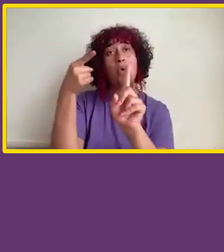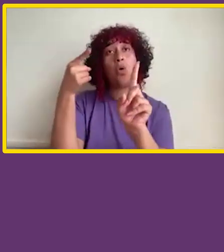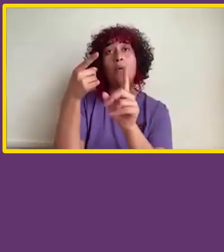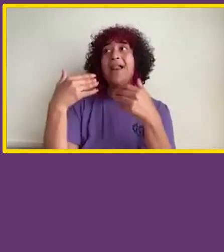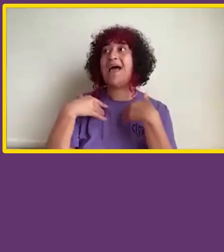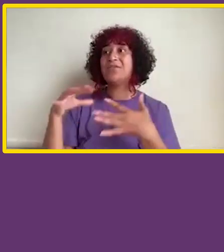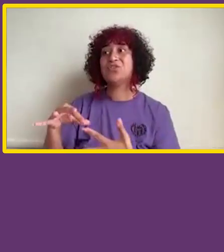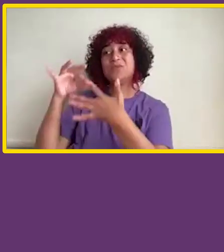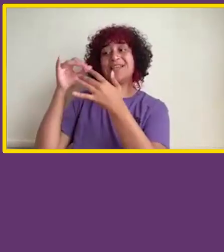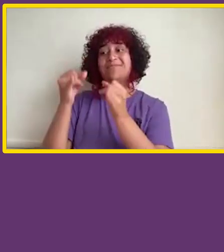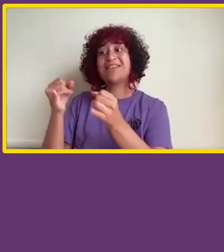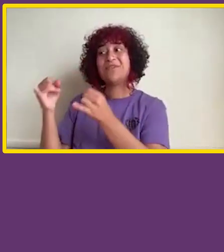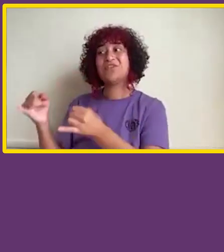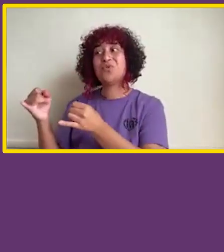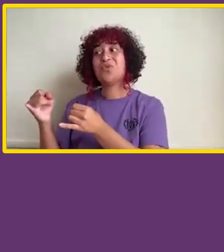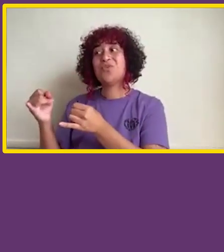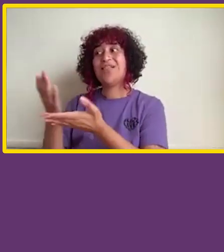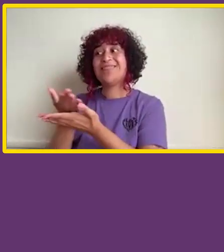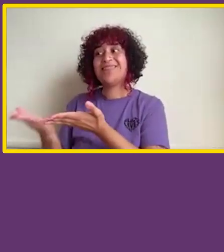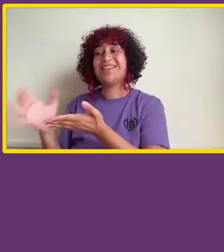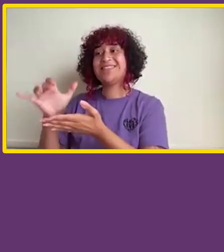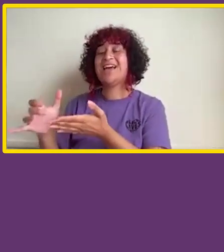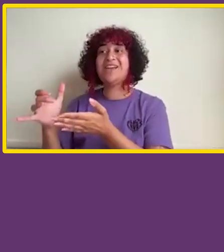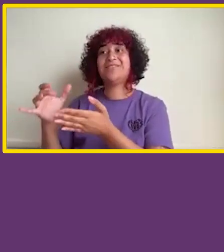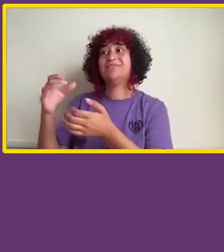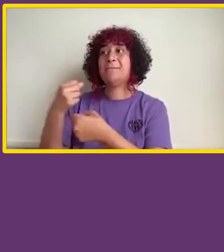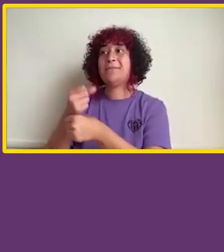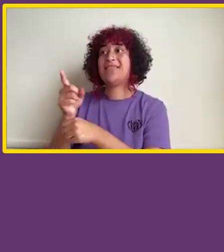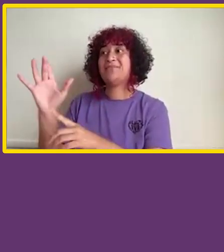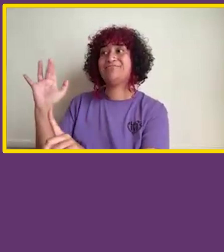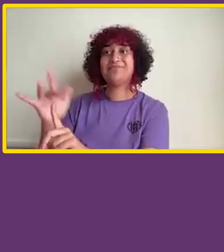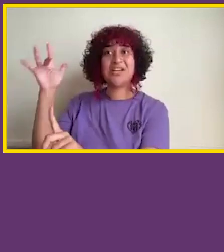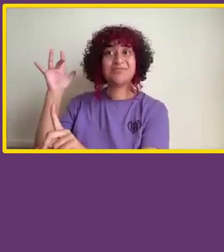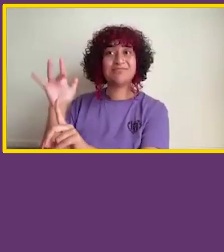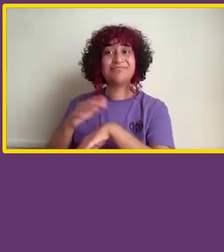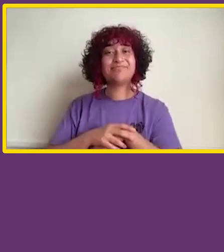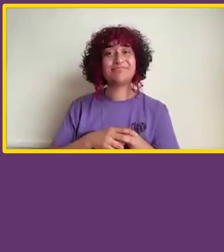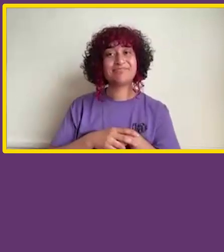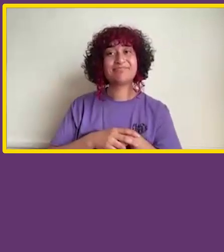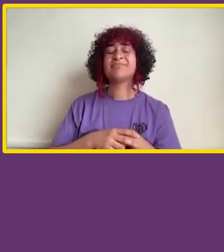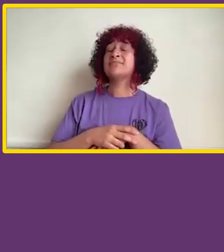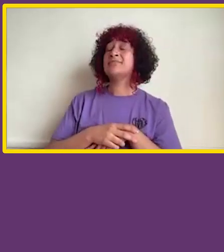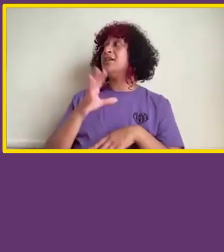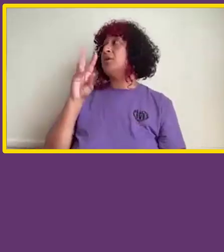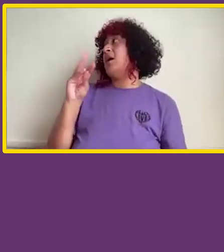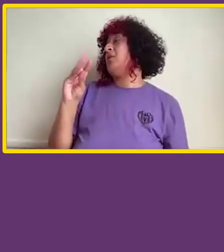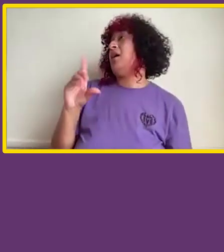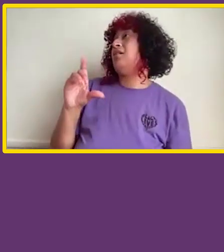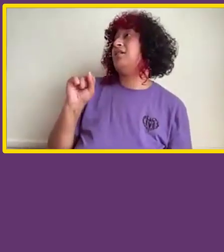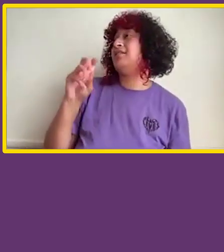unique characteristics and abilities that help them to individually shine. Wow. This is